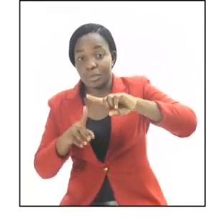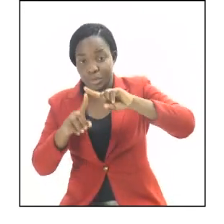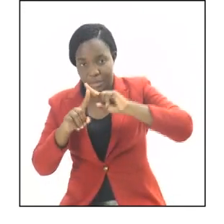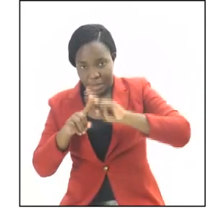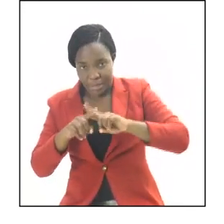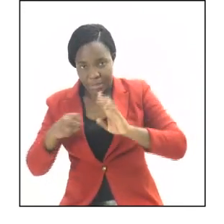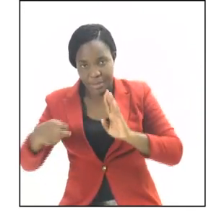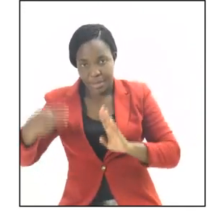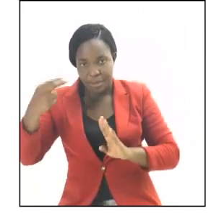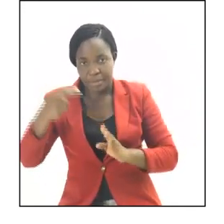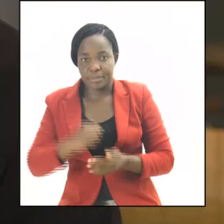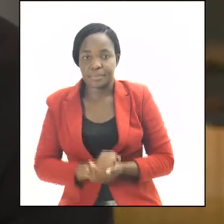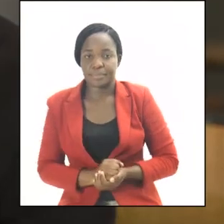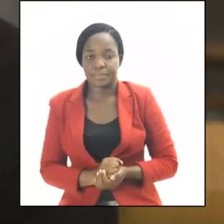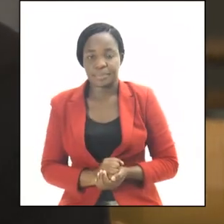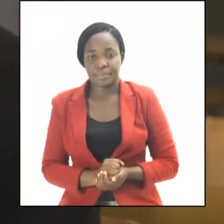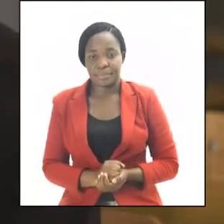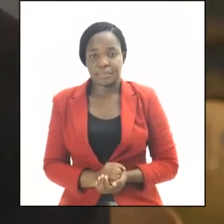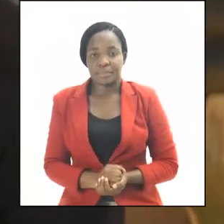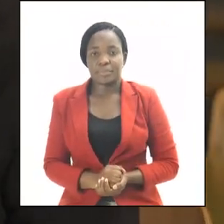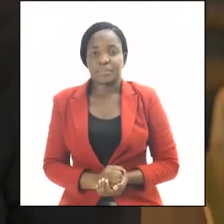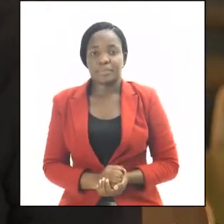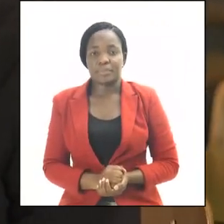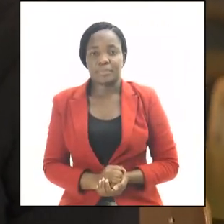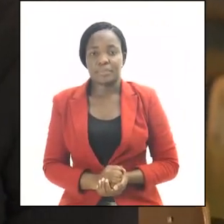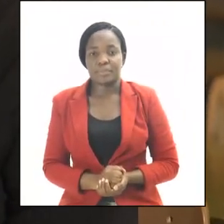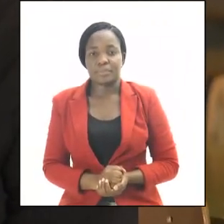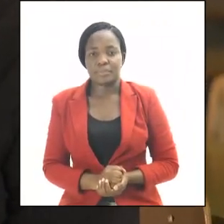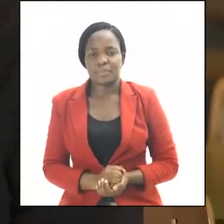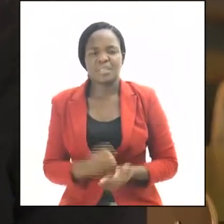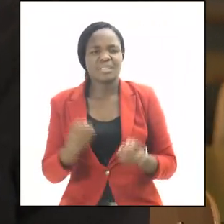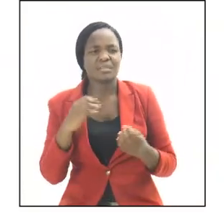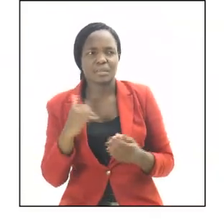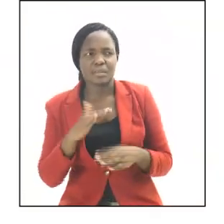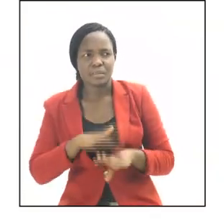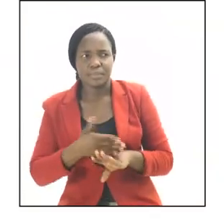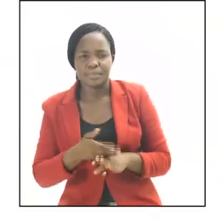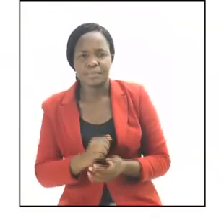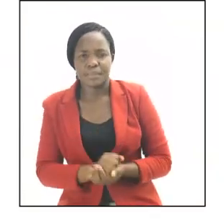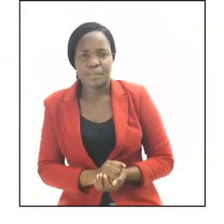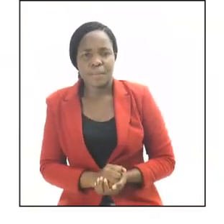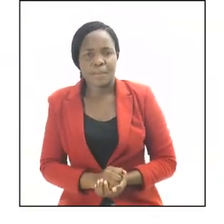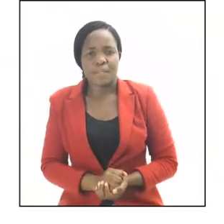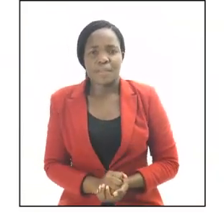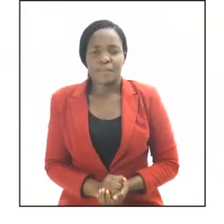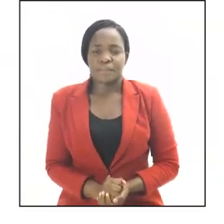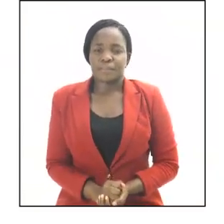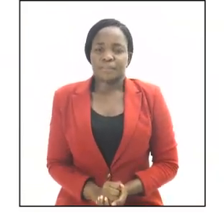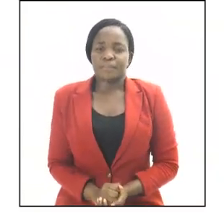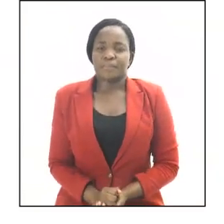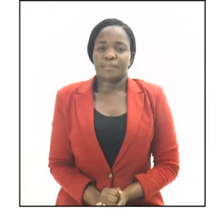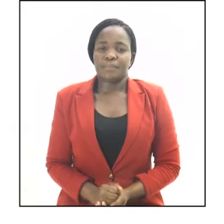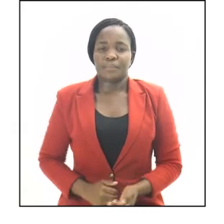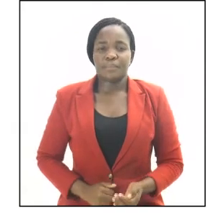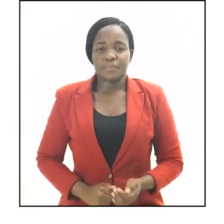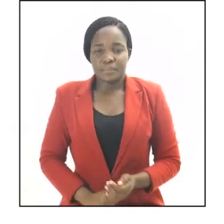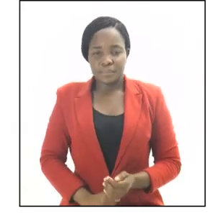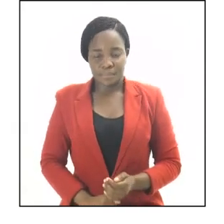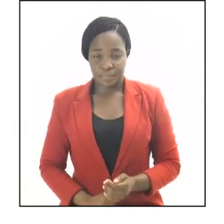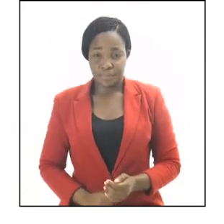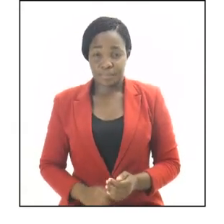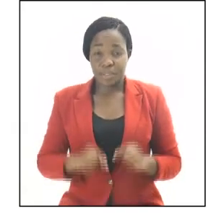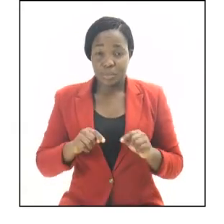height. Let's do some examples. And now we can try to find the area